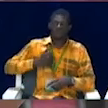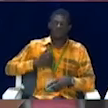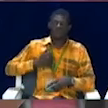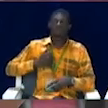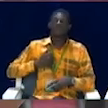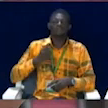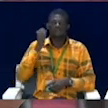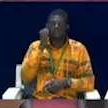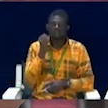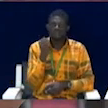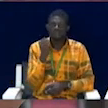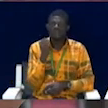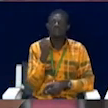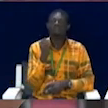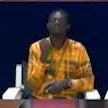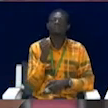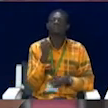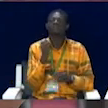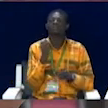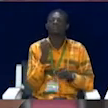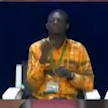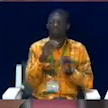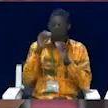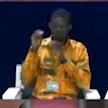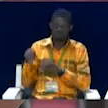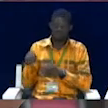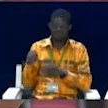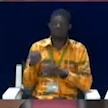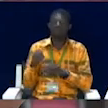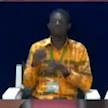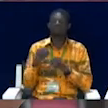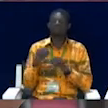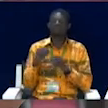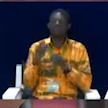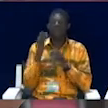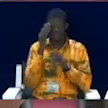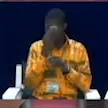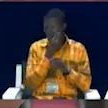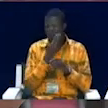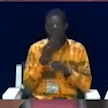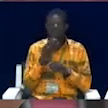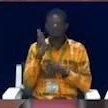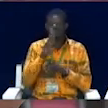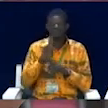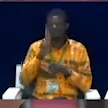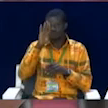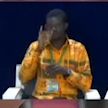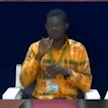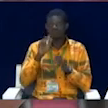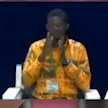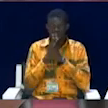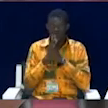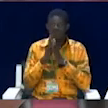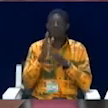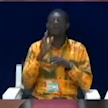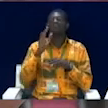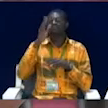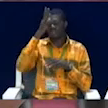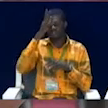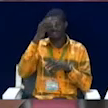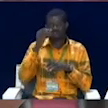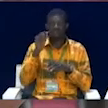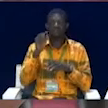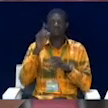placed the handkerchief prayed on by Daddy Gio during the December